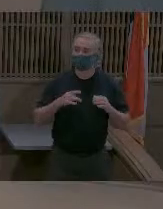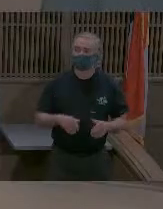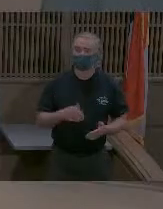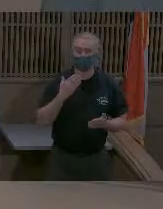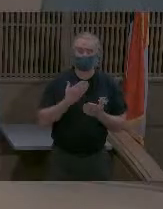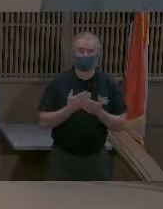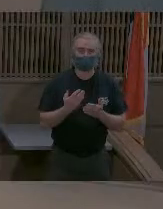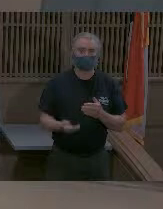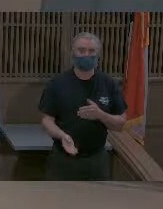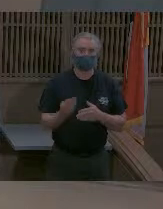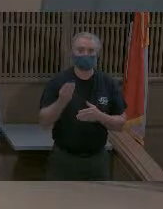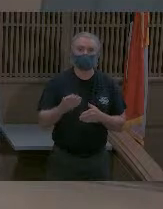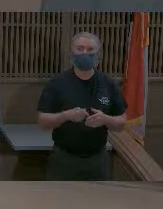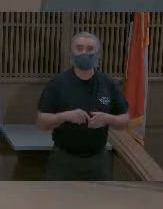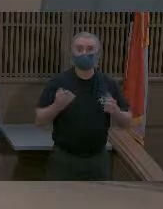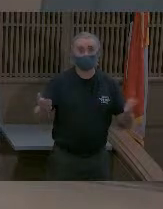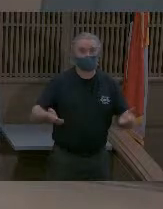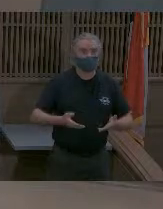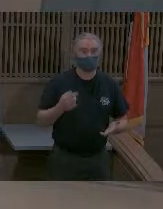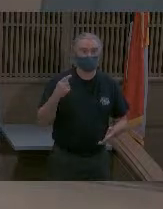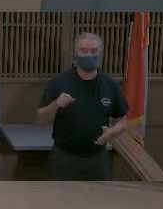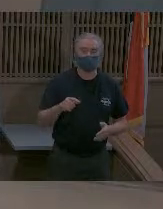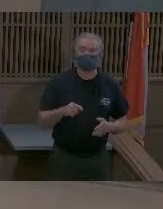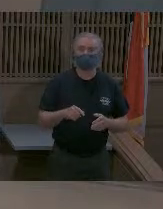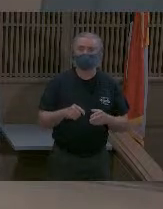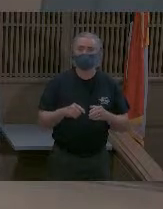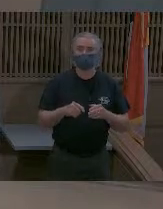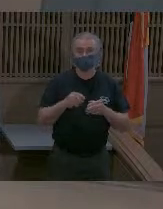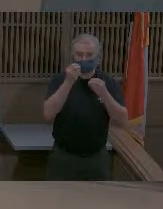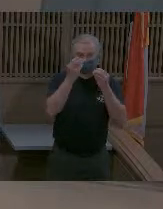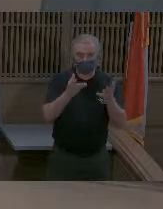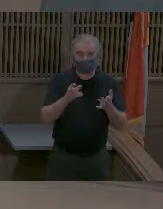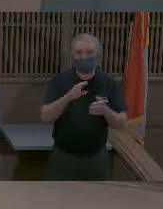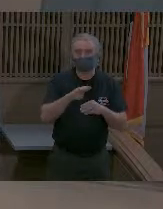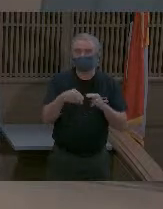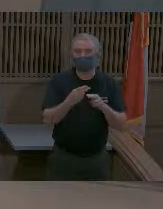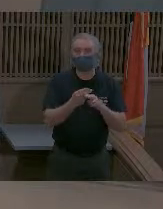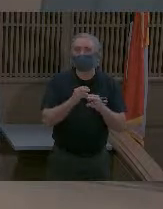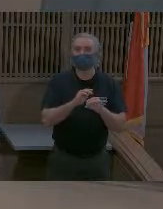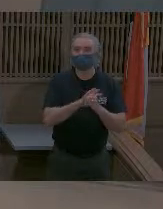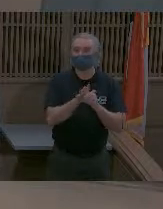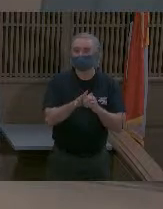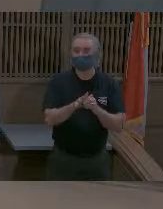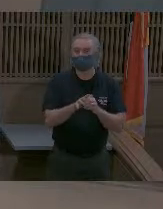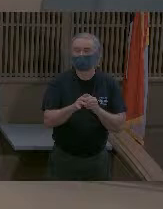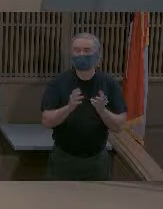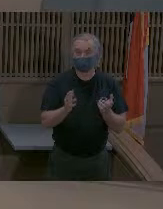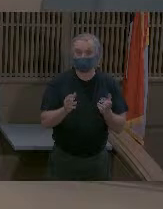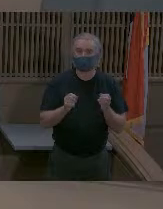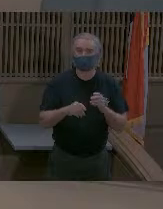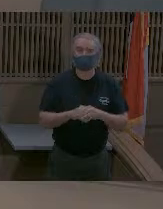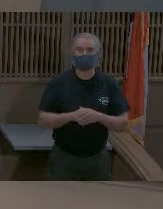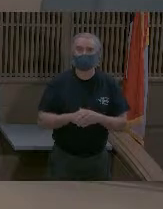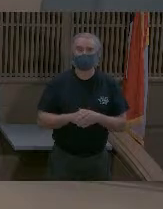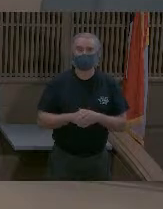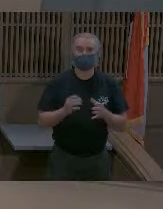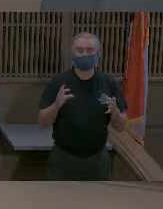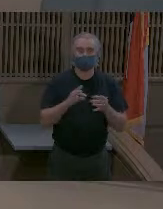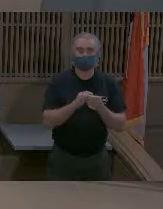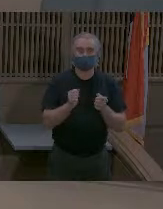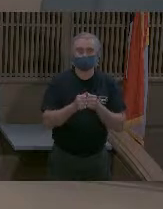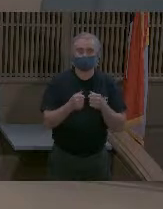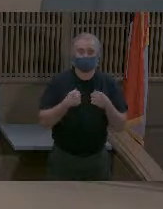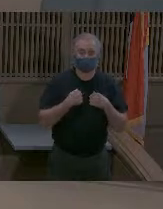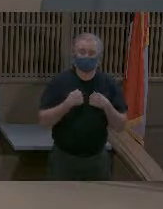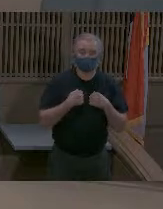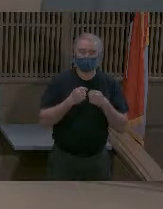Good morning, and welcome to our press briefing with updates on COVID-19. I'd like to ask you to join me for a